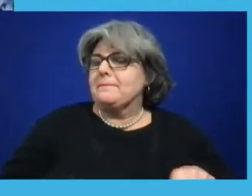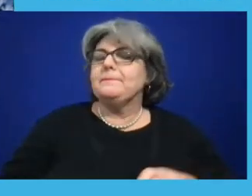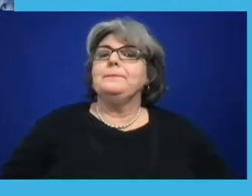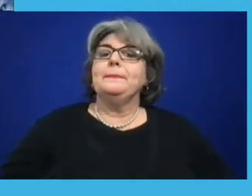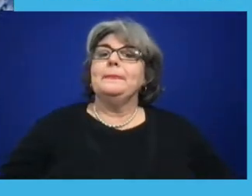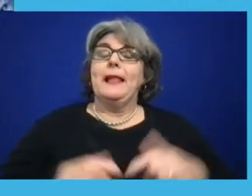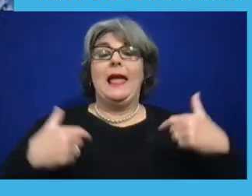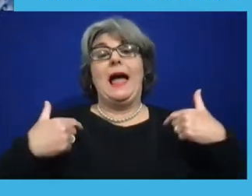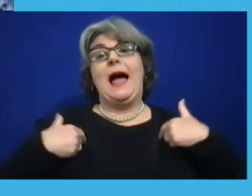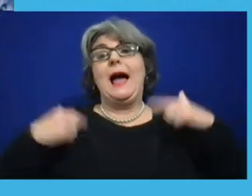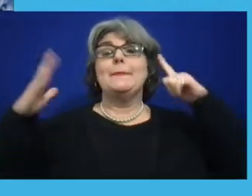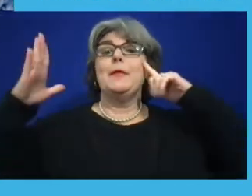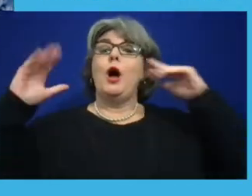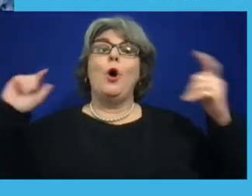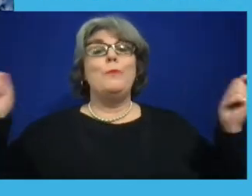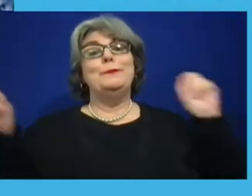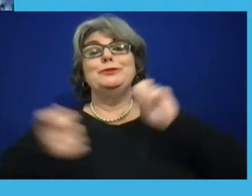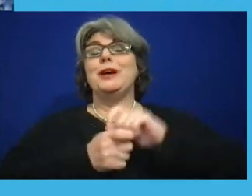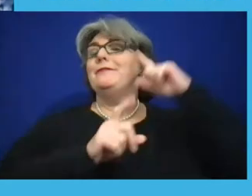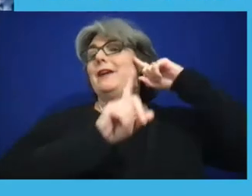empty sometimes.